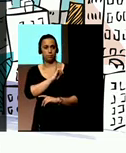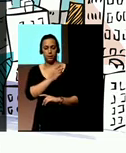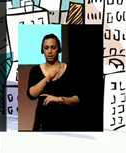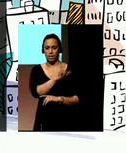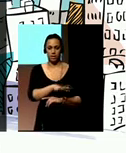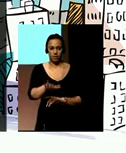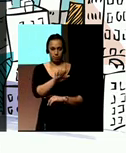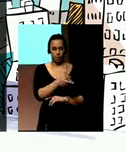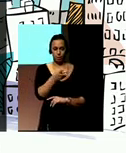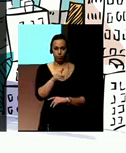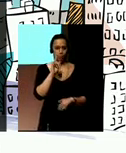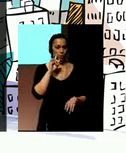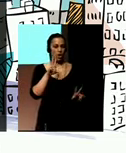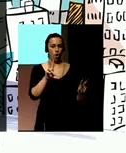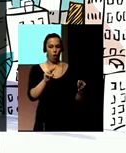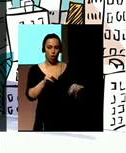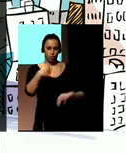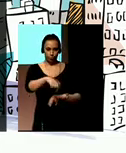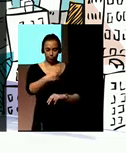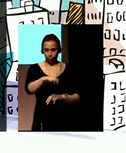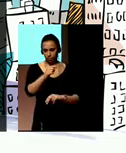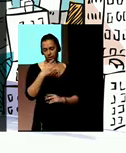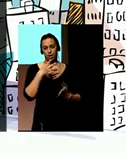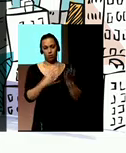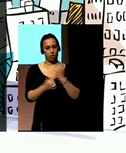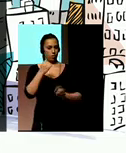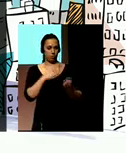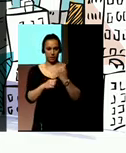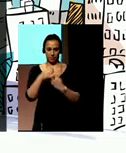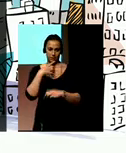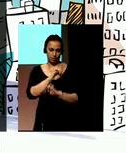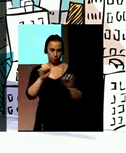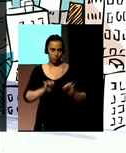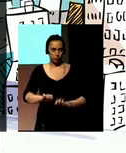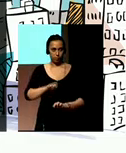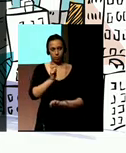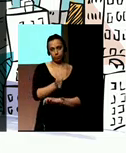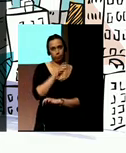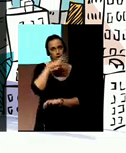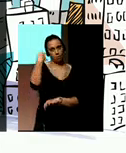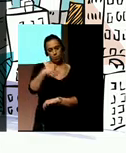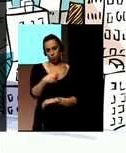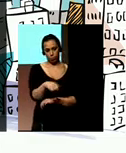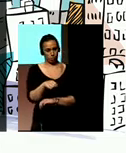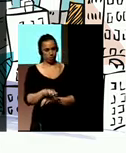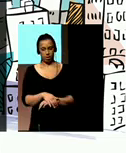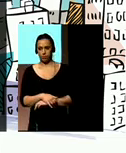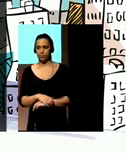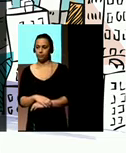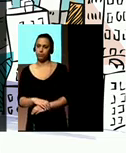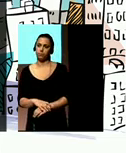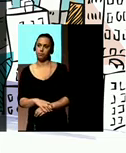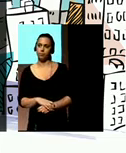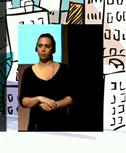kind of solutions. But here in Spain, space is gold, and here is impossible